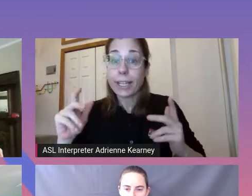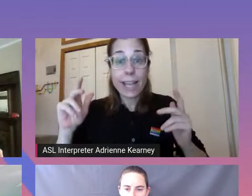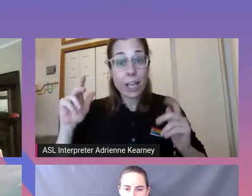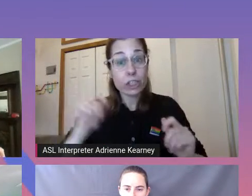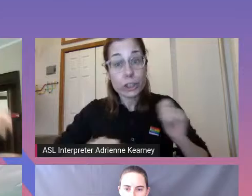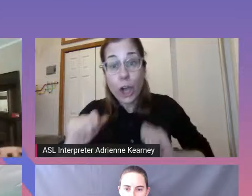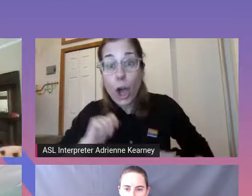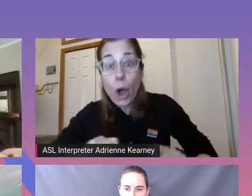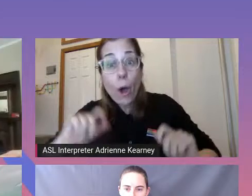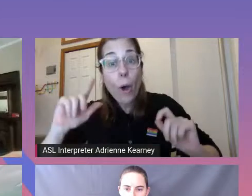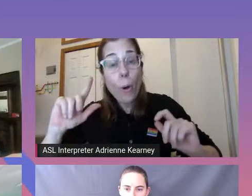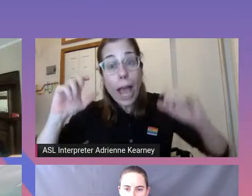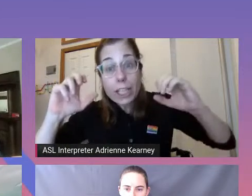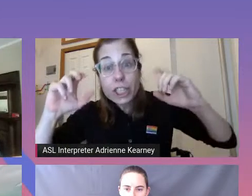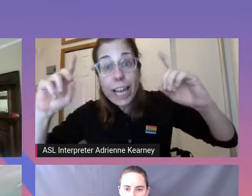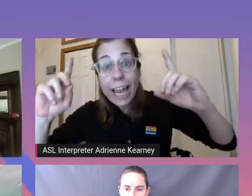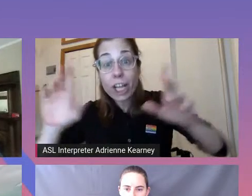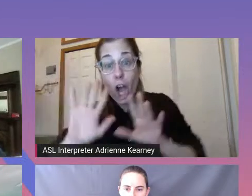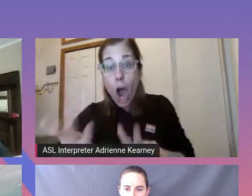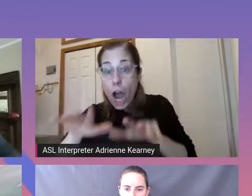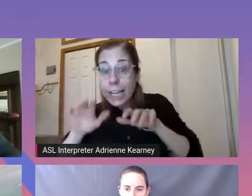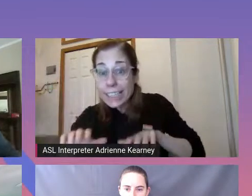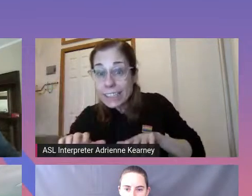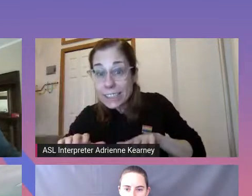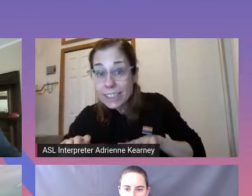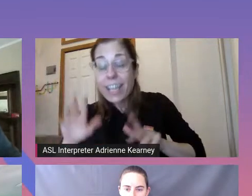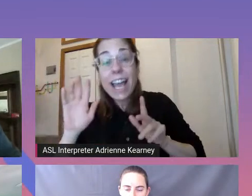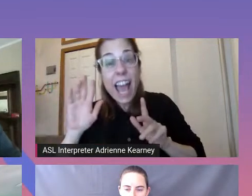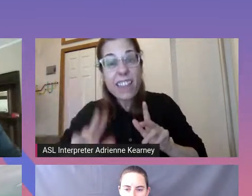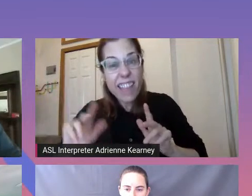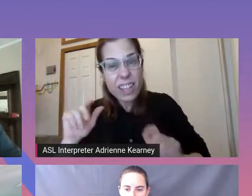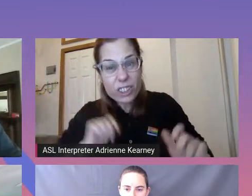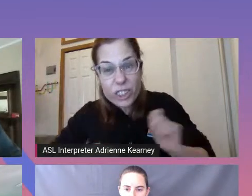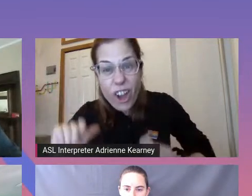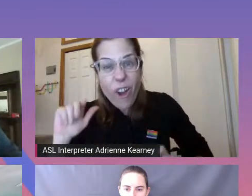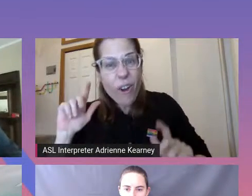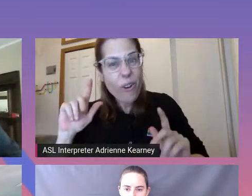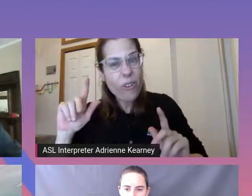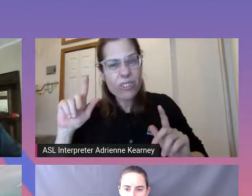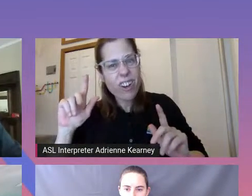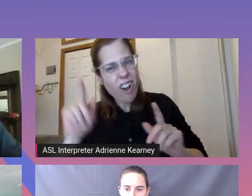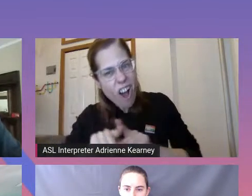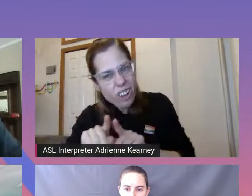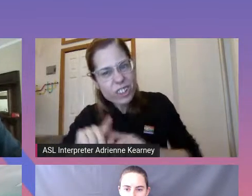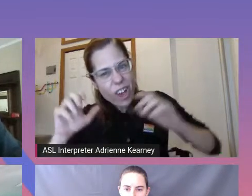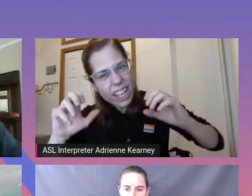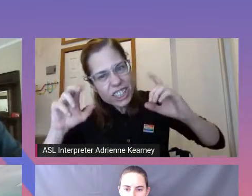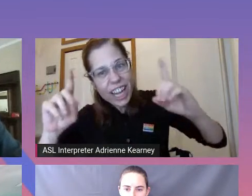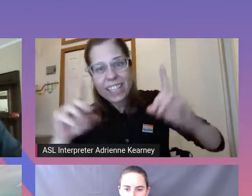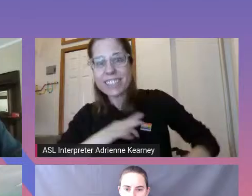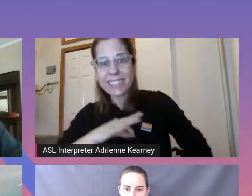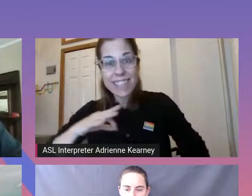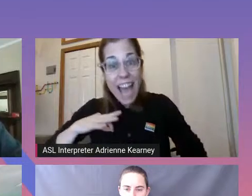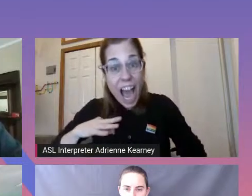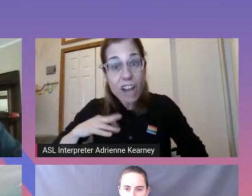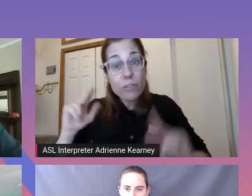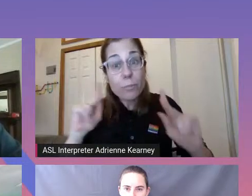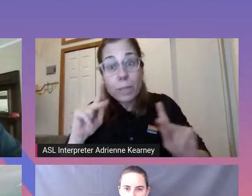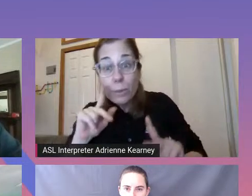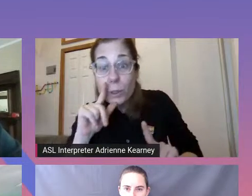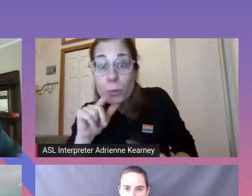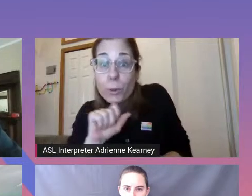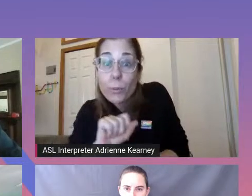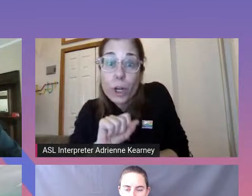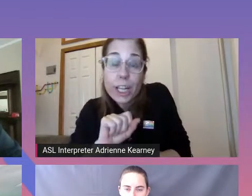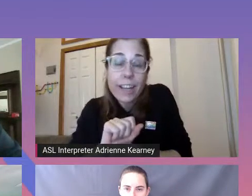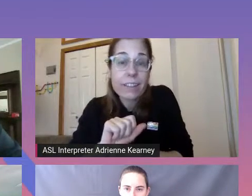sure that that's permanently embedded in the structure of how we move through other shows? Because it doesn't have to be a trans show for us to be hiring trans designers,